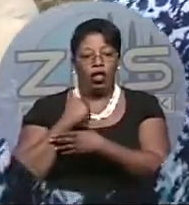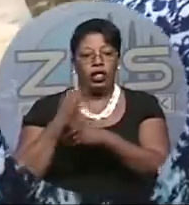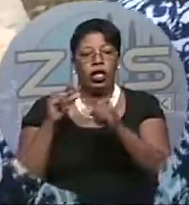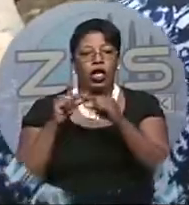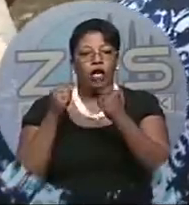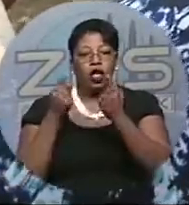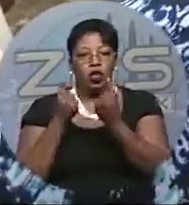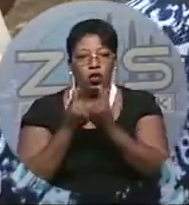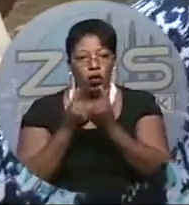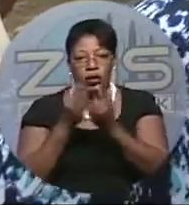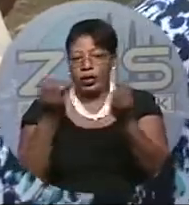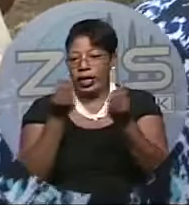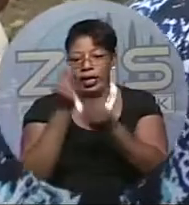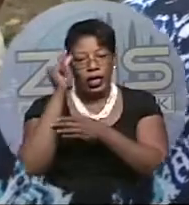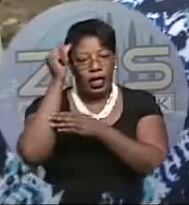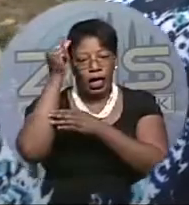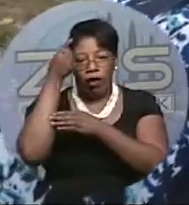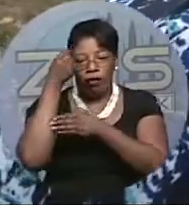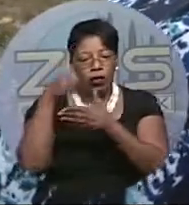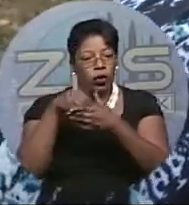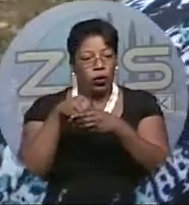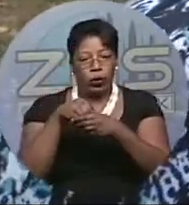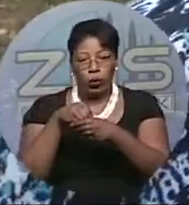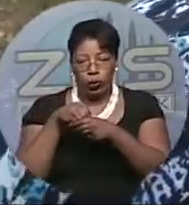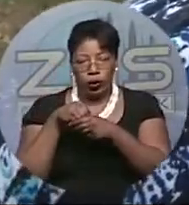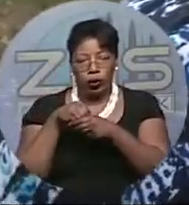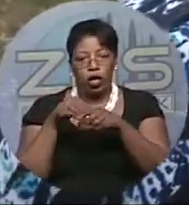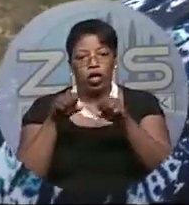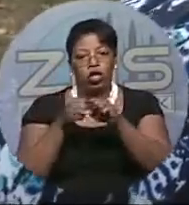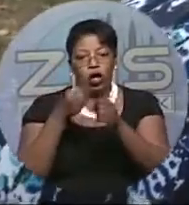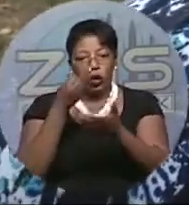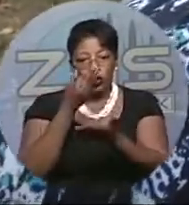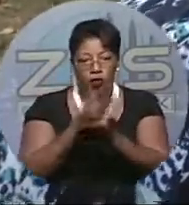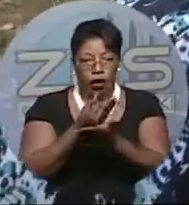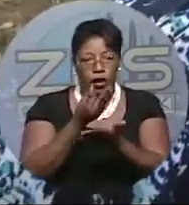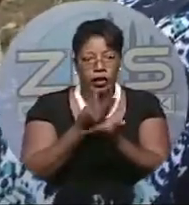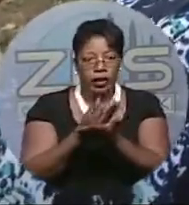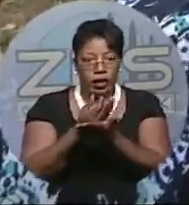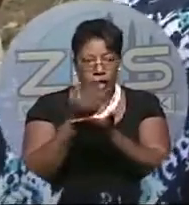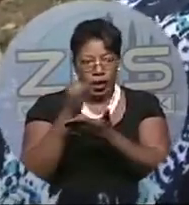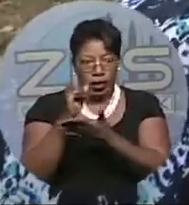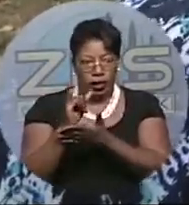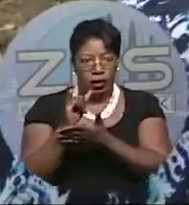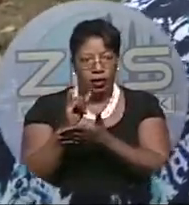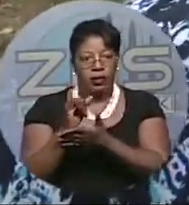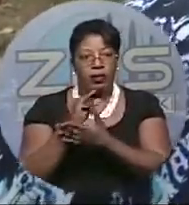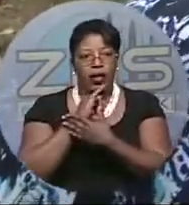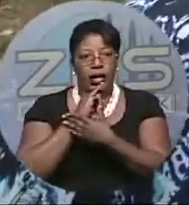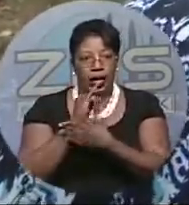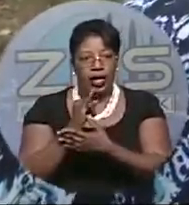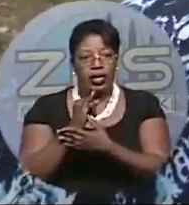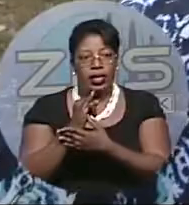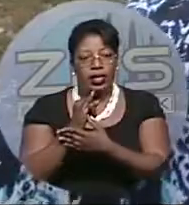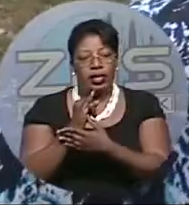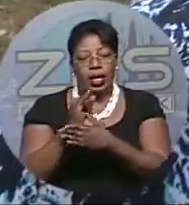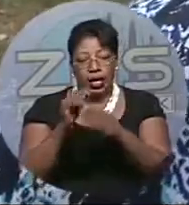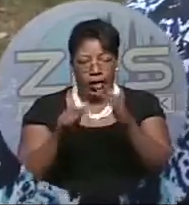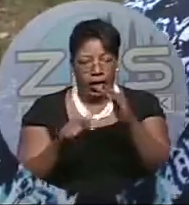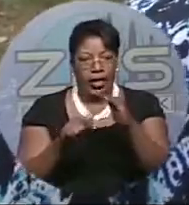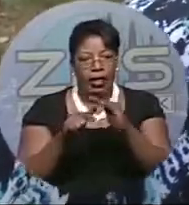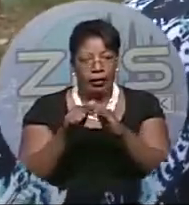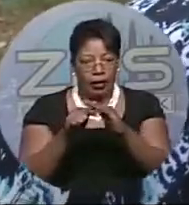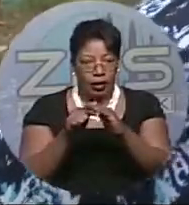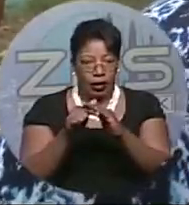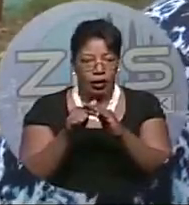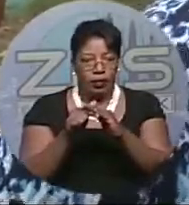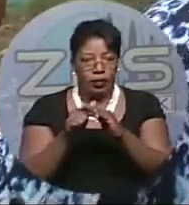We are a non-government organization. Therefore, funding is very, very limited,